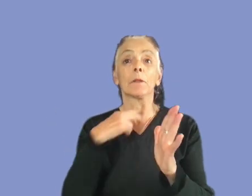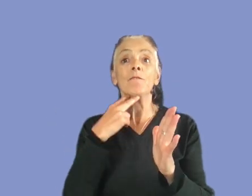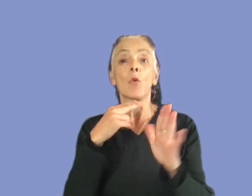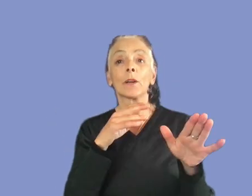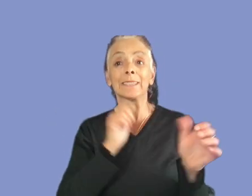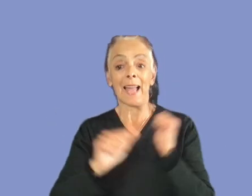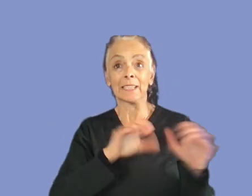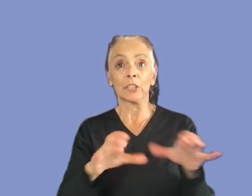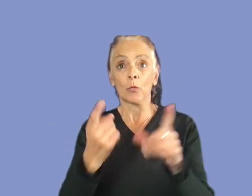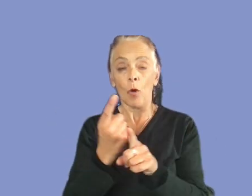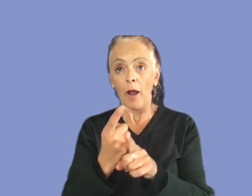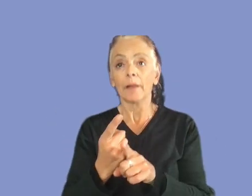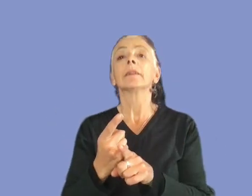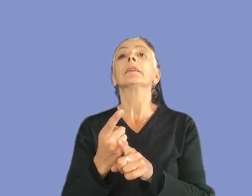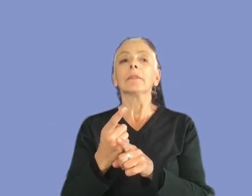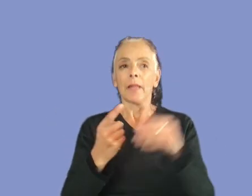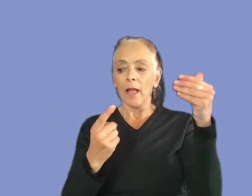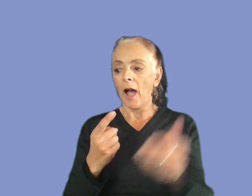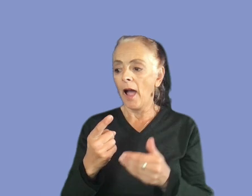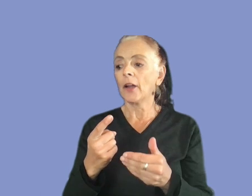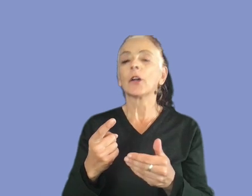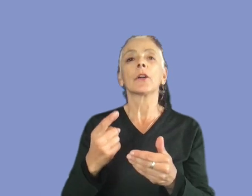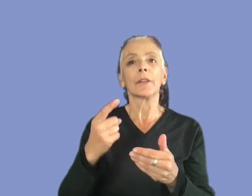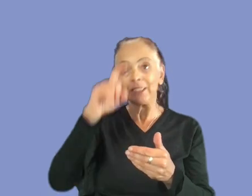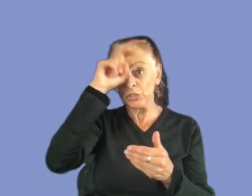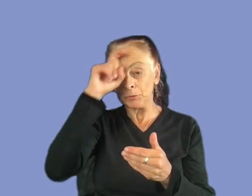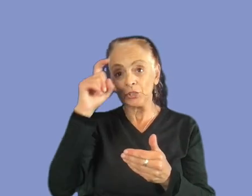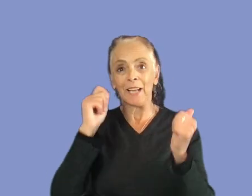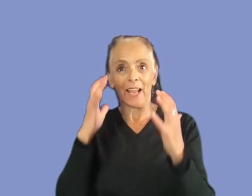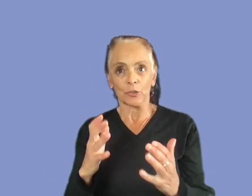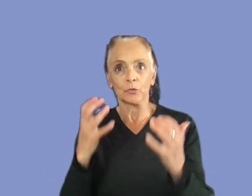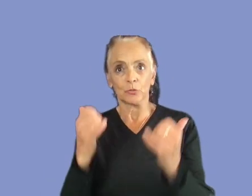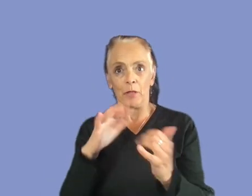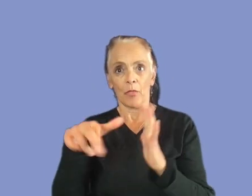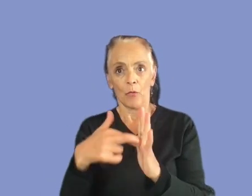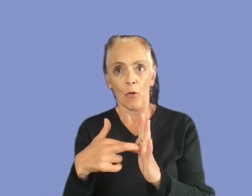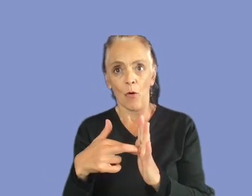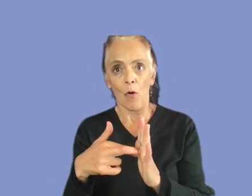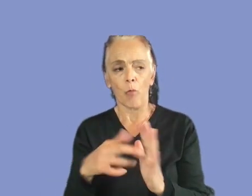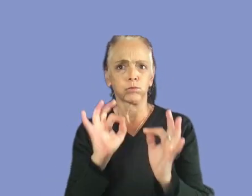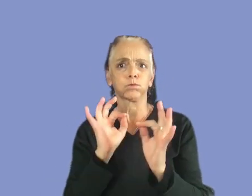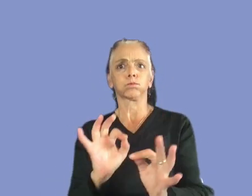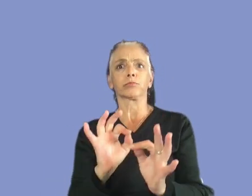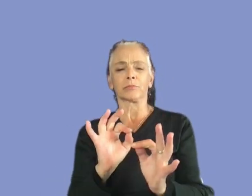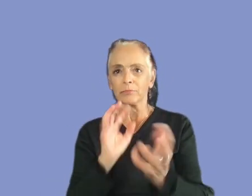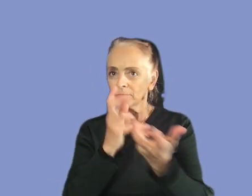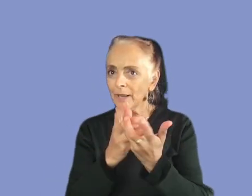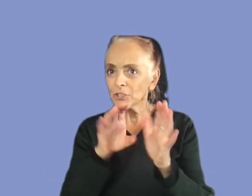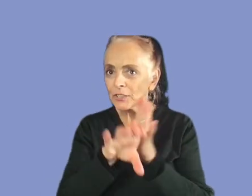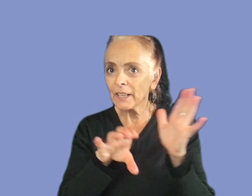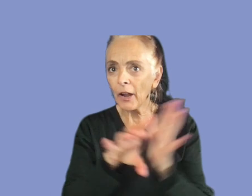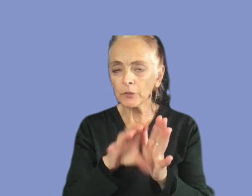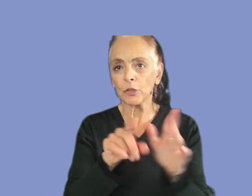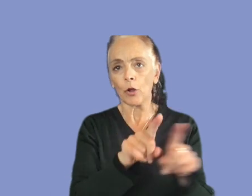Blizzard hired Egyptian actress Aisha Salim to play the part. Not only does it do the character justice, but it also helps her